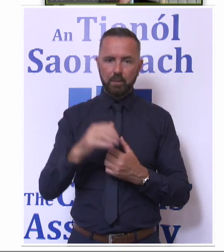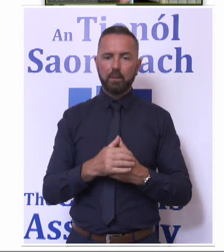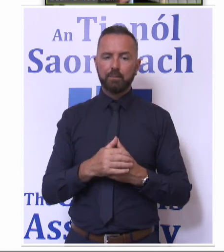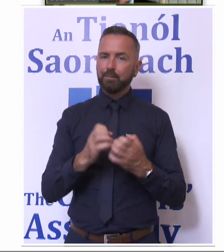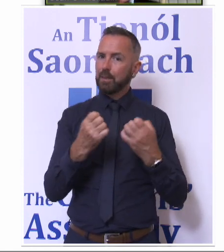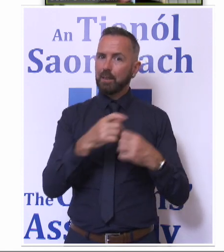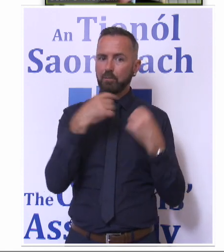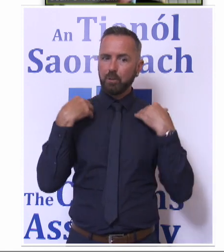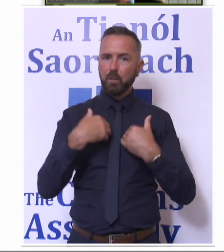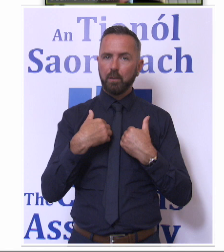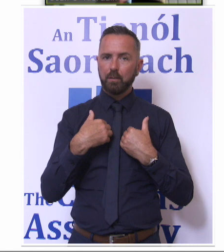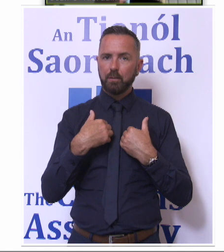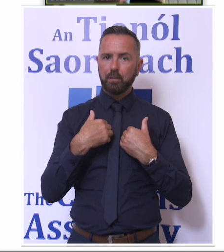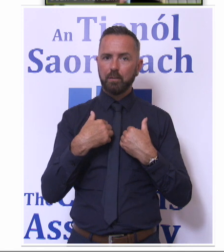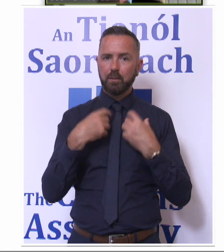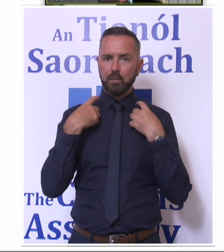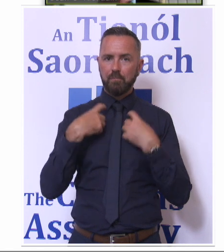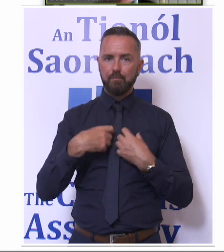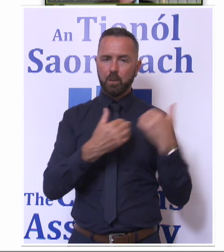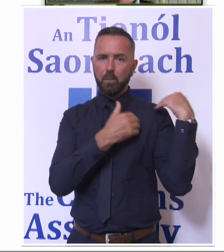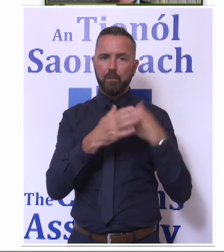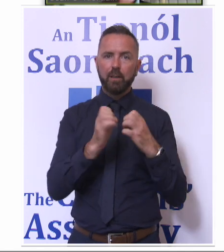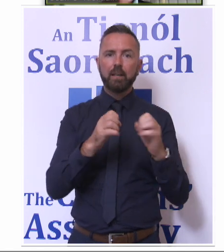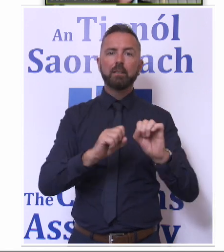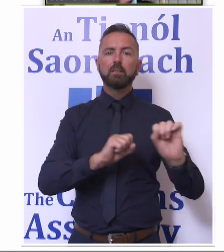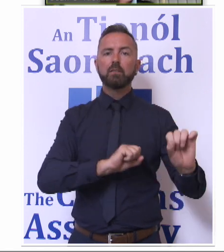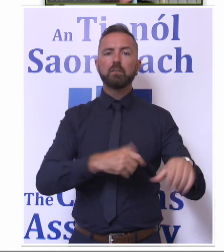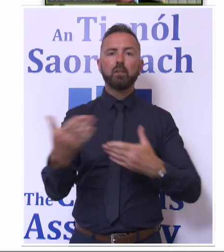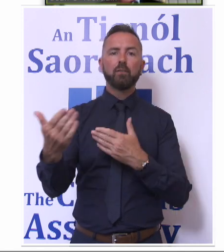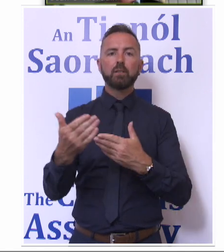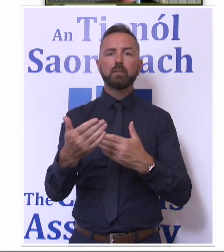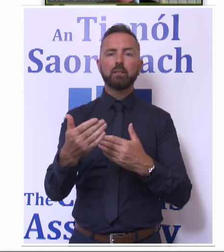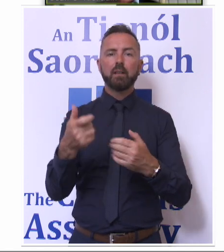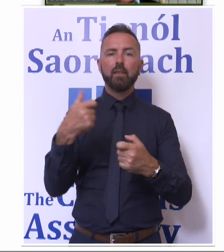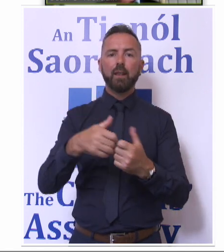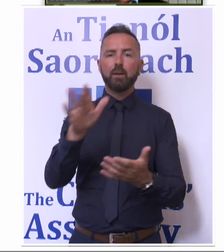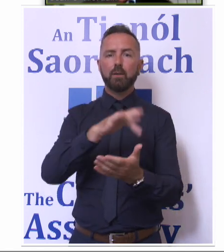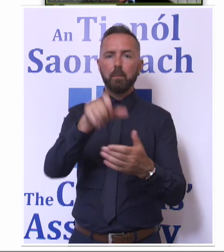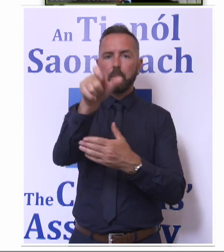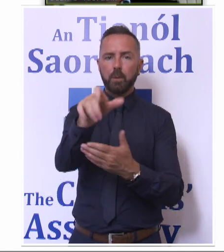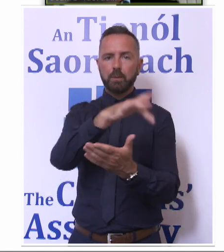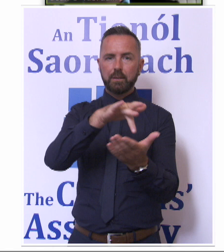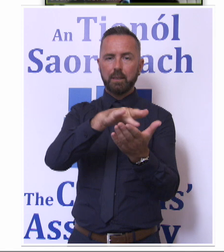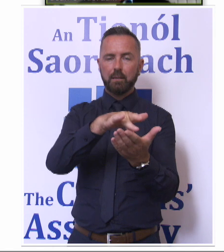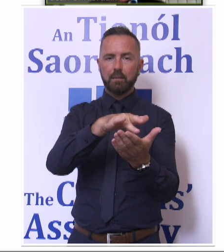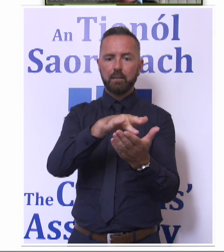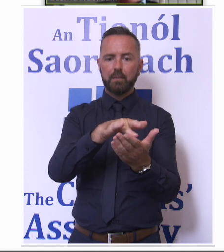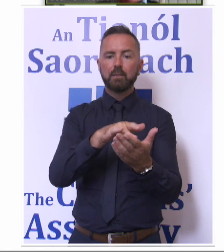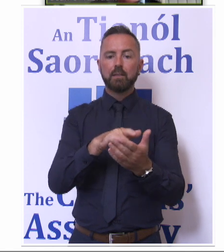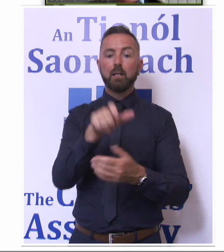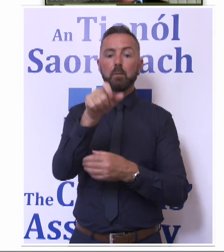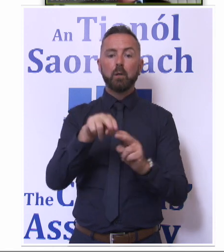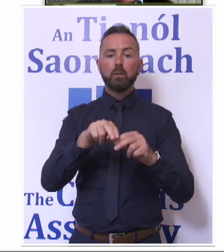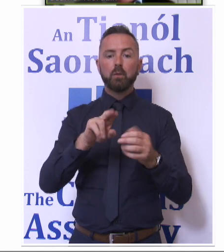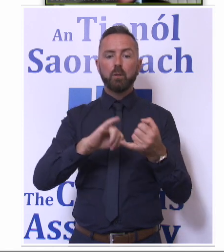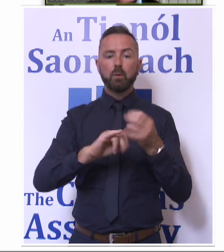responsible for immediate service delivery that are person-centered. So a person that we should all be trying to get to know is the